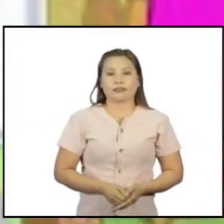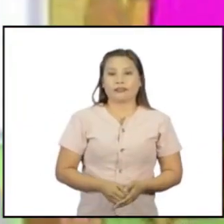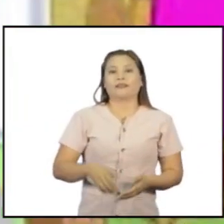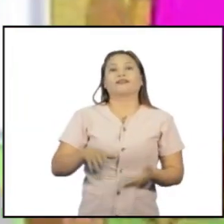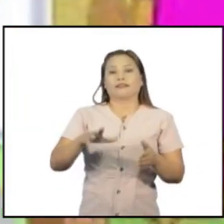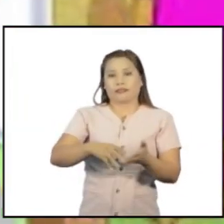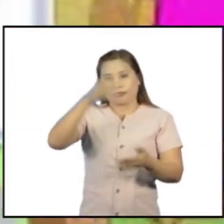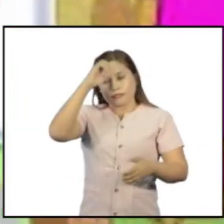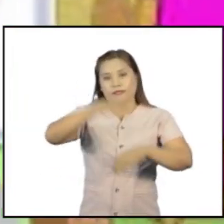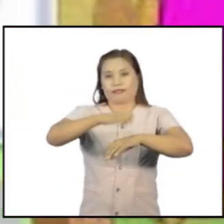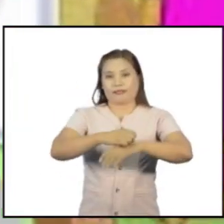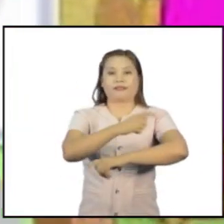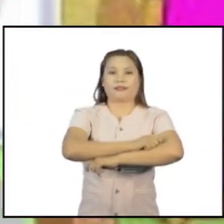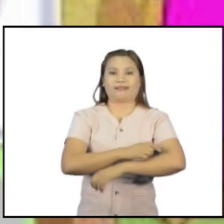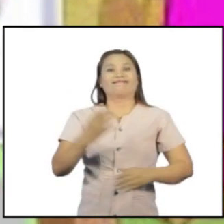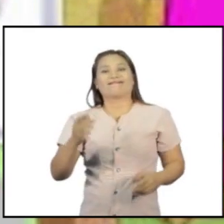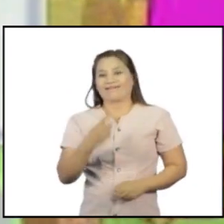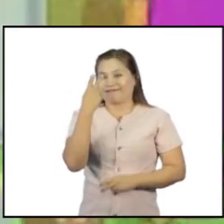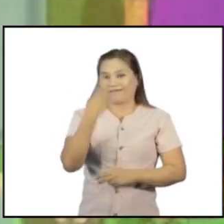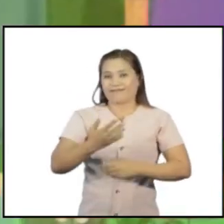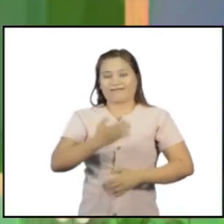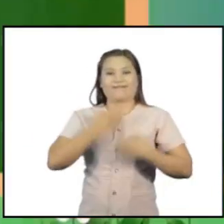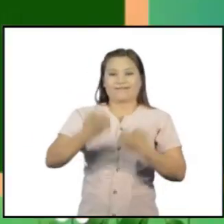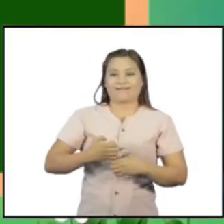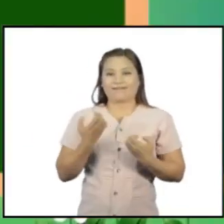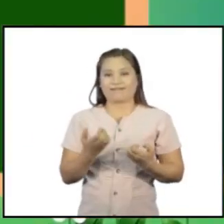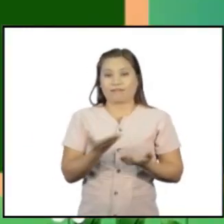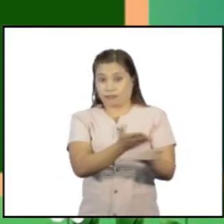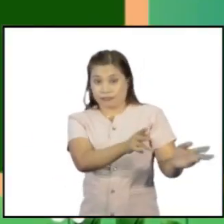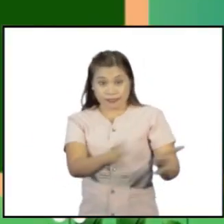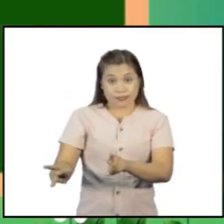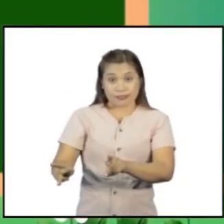Let's learn English today with fun! Are all set?